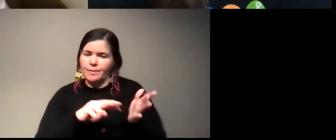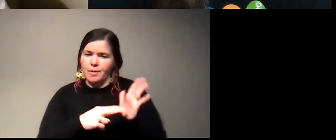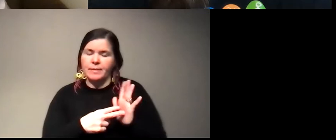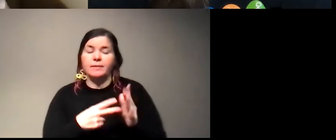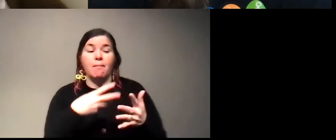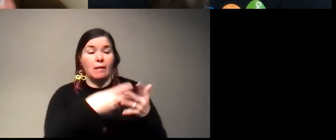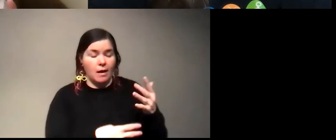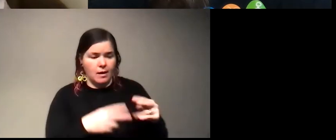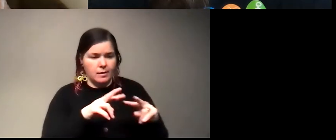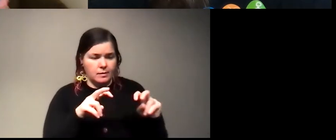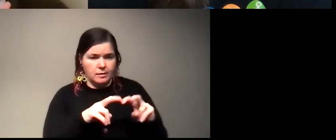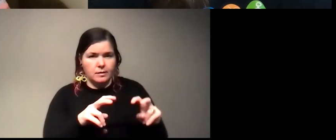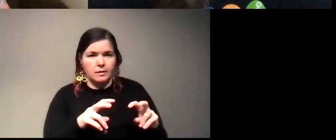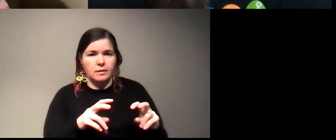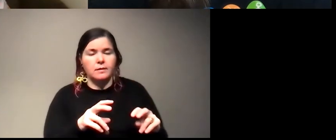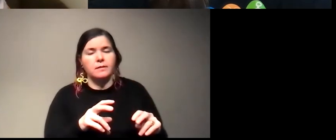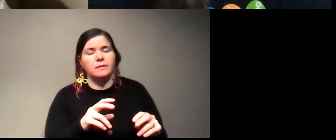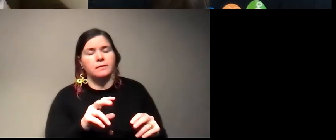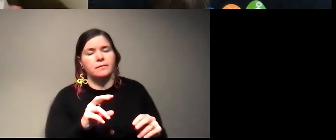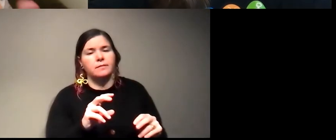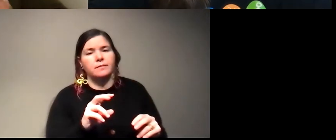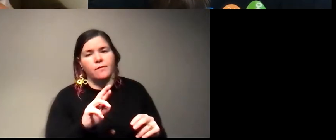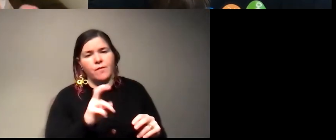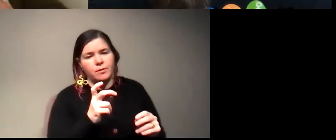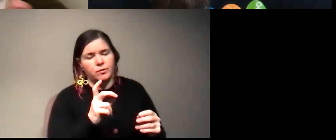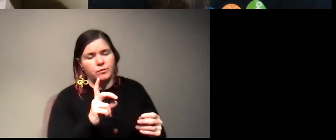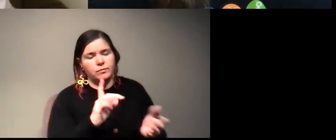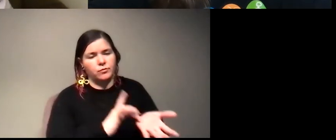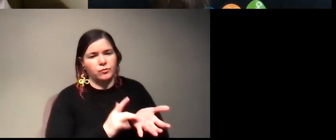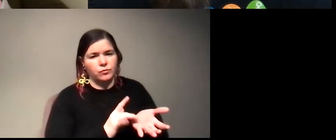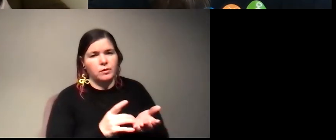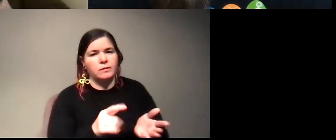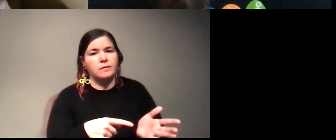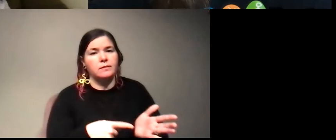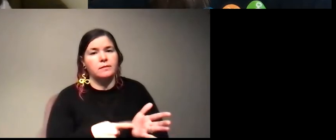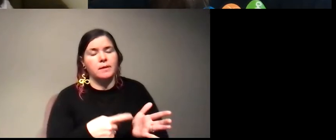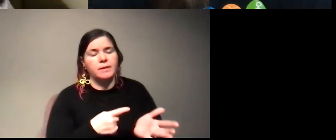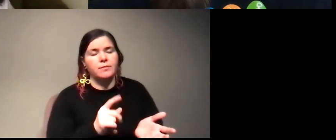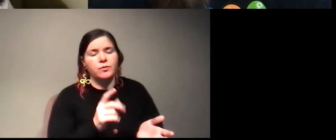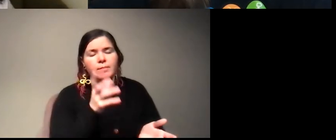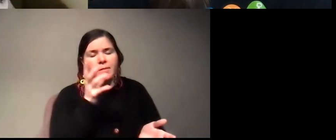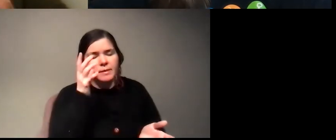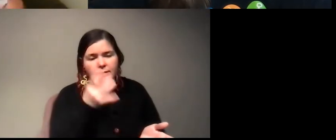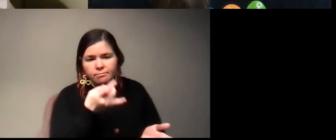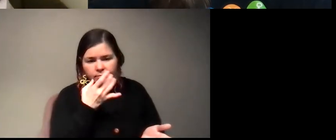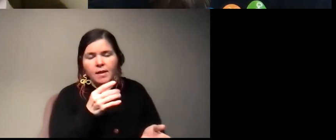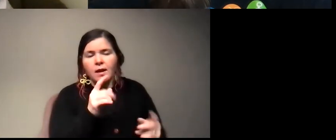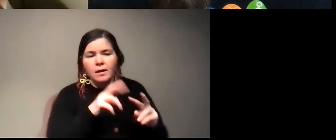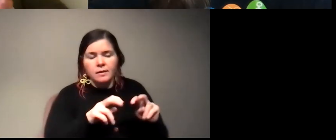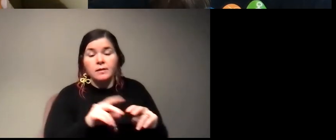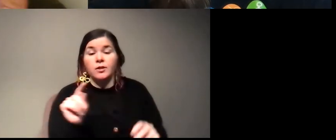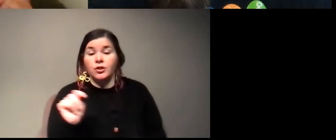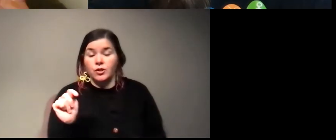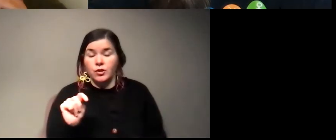was looking for illicit and pharmaceutical drugs. So sometimes the medicines your parents take, I could look at that in blood. In urine and